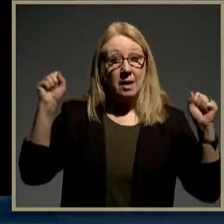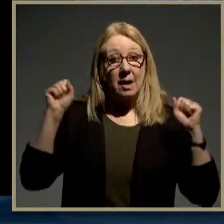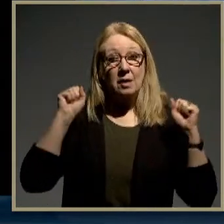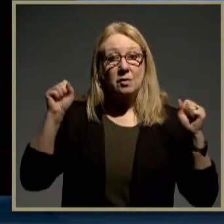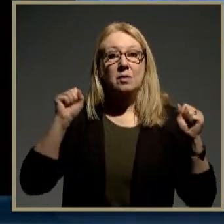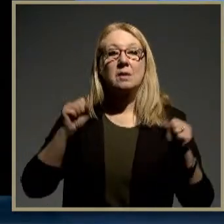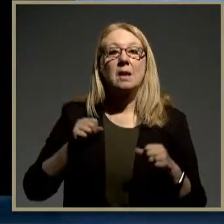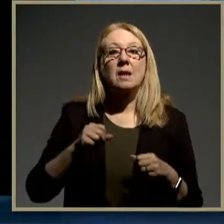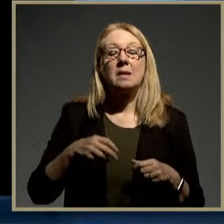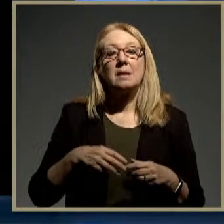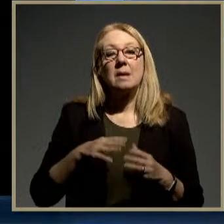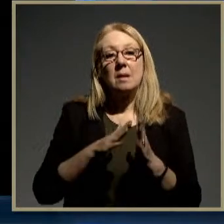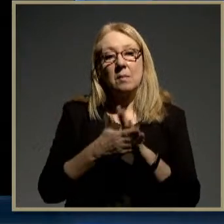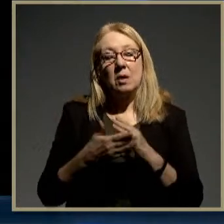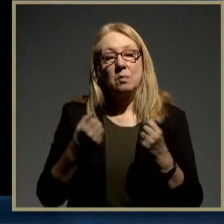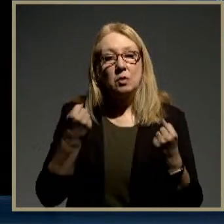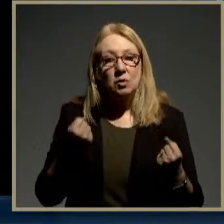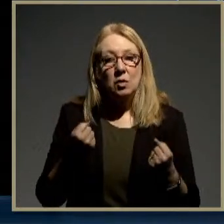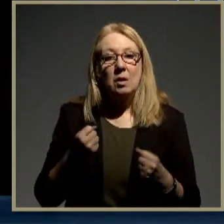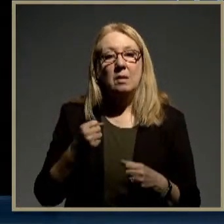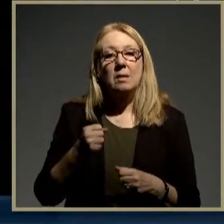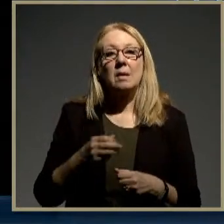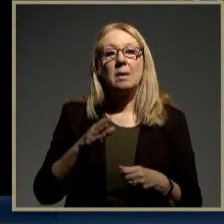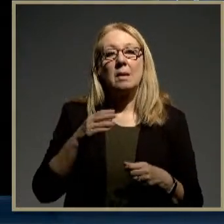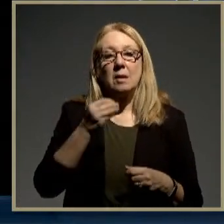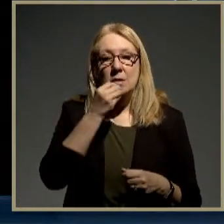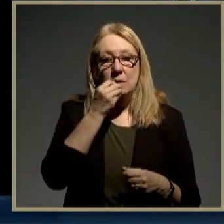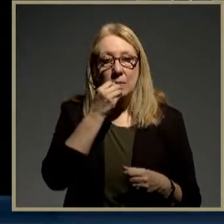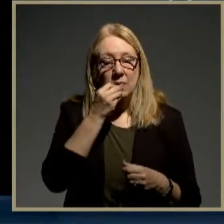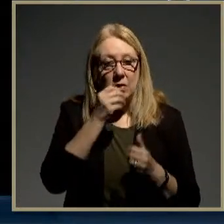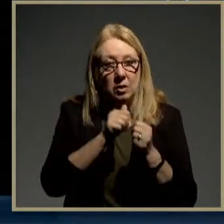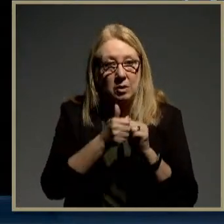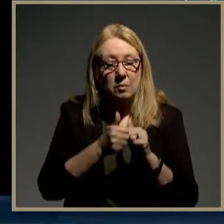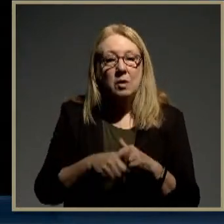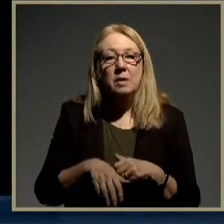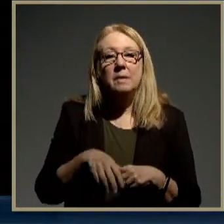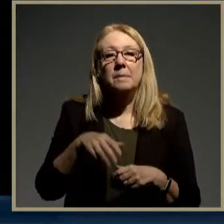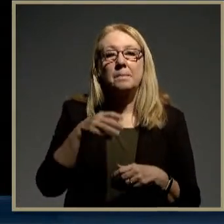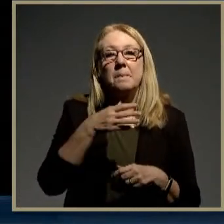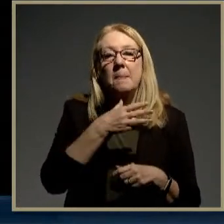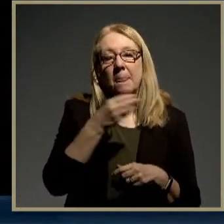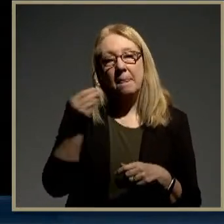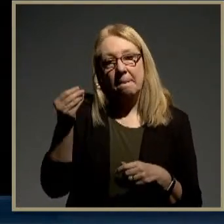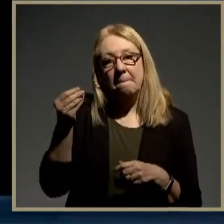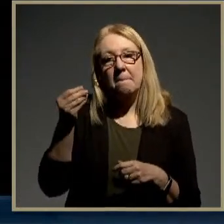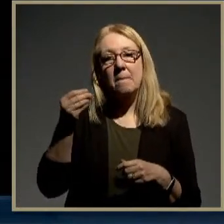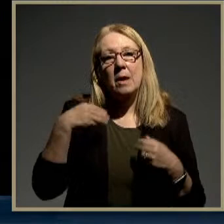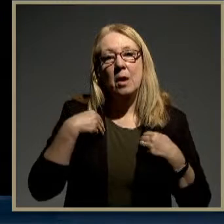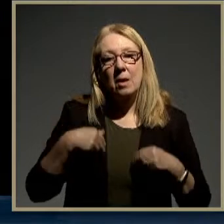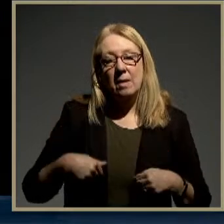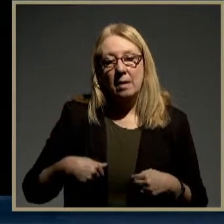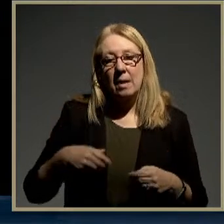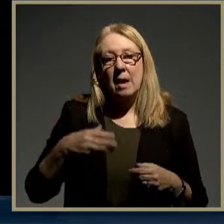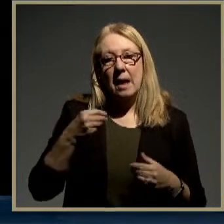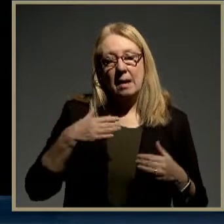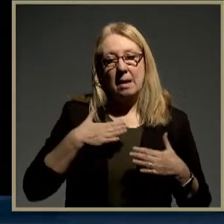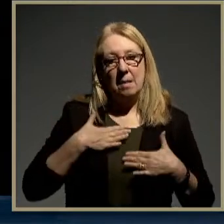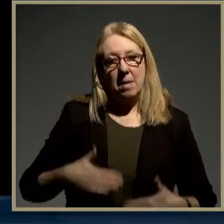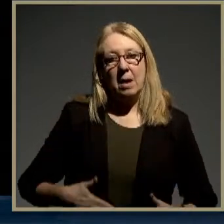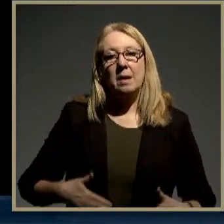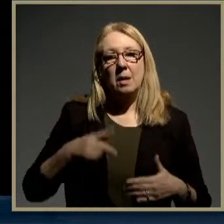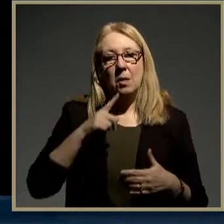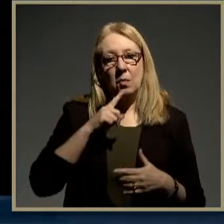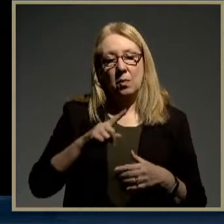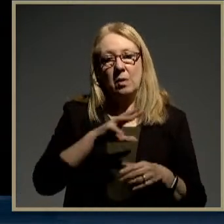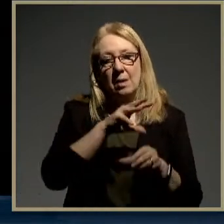physiology, strength and conditioning, biomechanics, sports nutrition, body composition, human physiology and anatomy is all based around